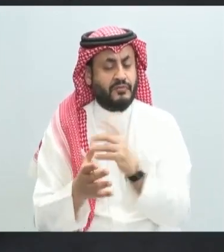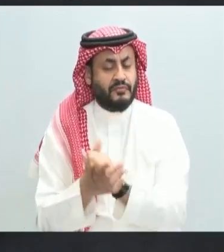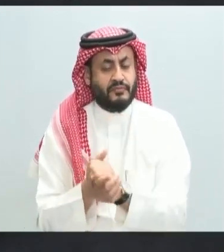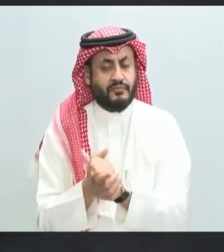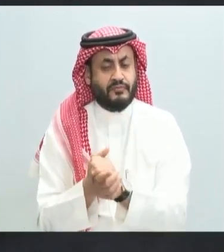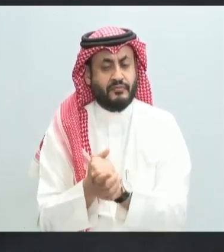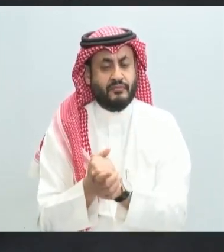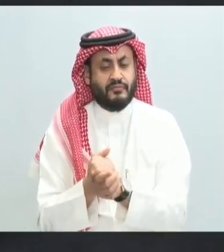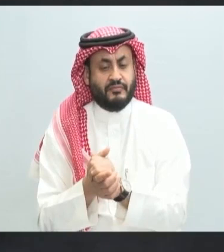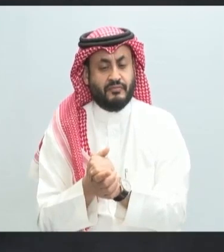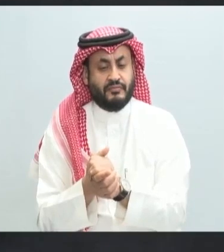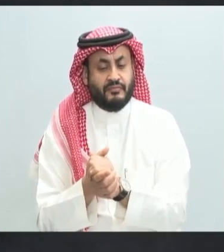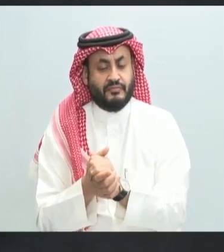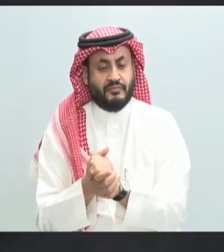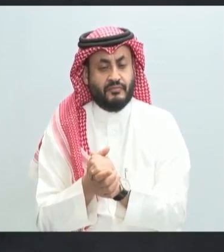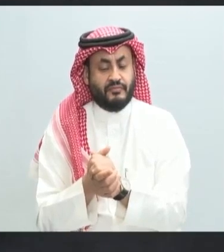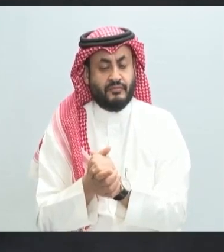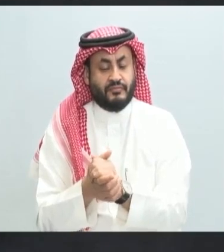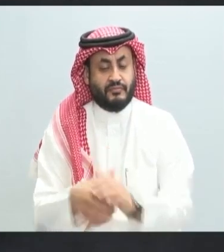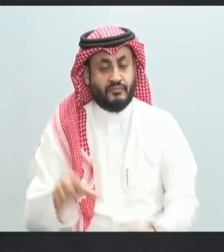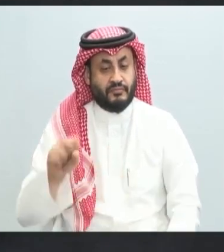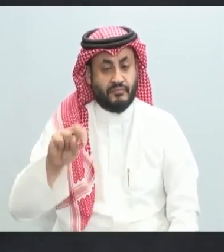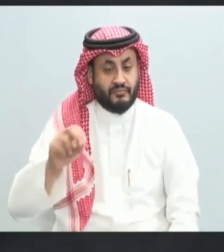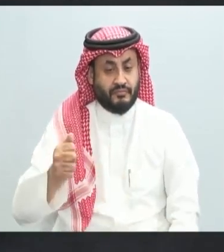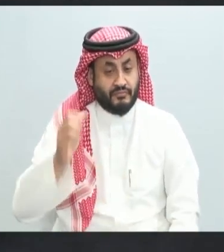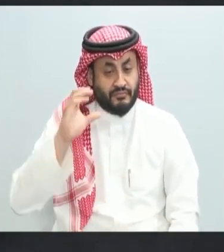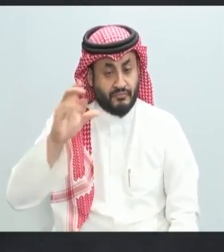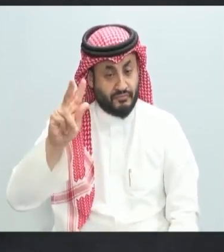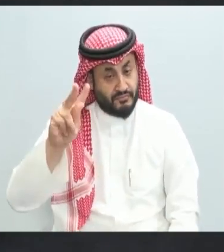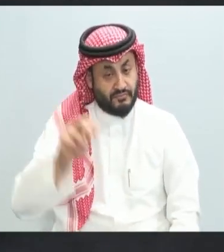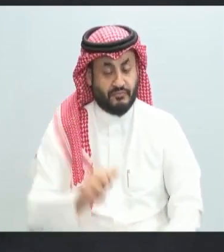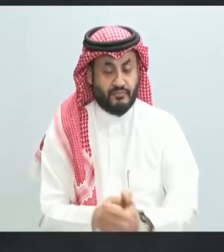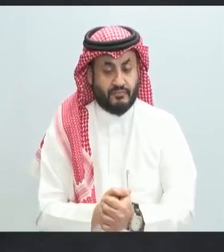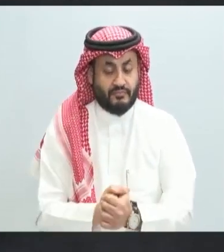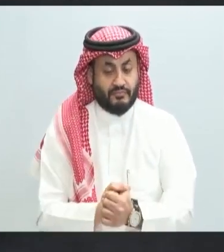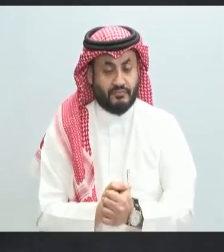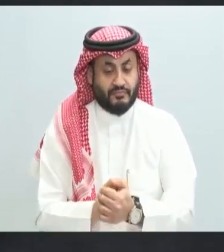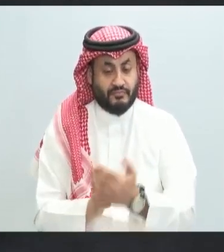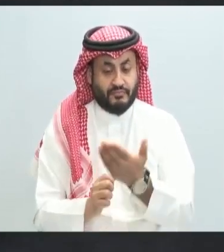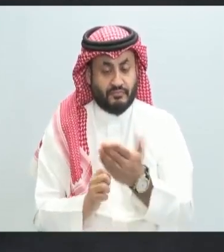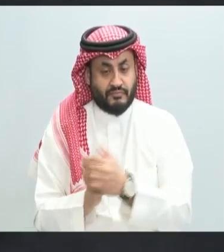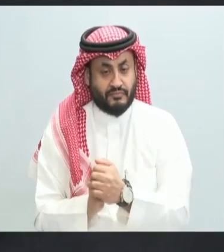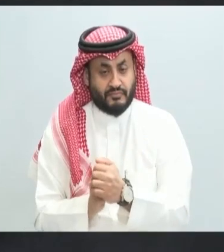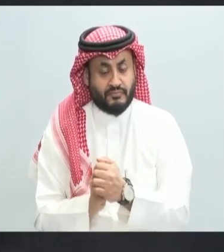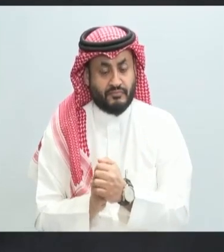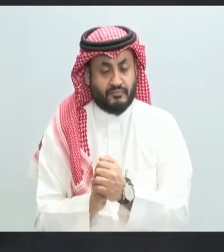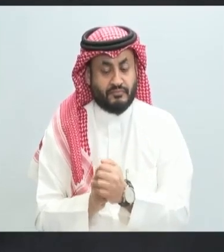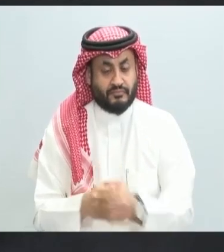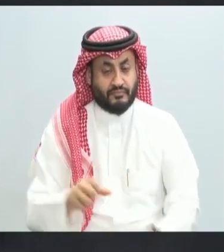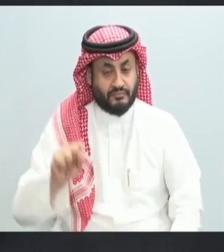do we call this type of meals? We call them snack. Snack, which is something you